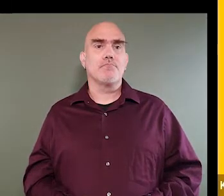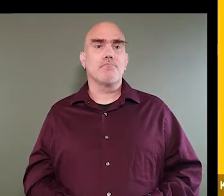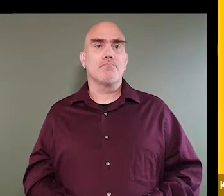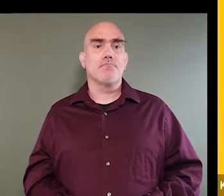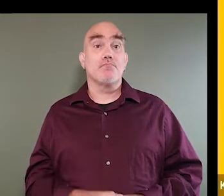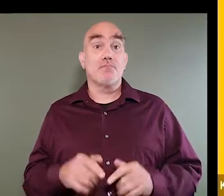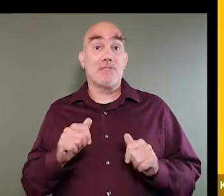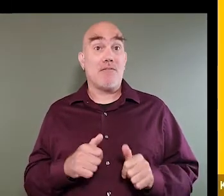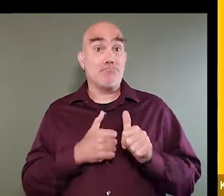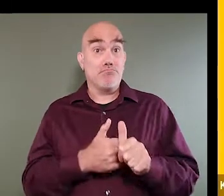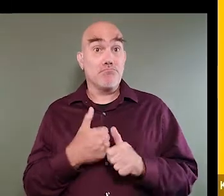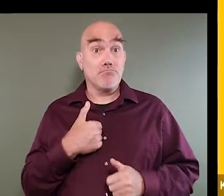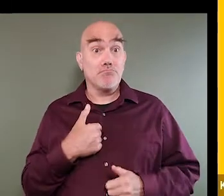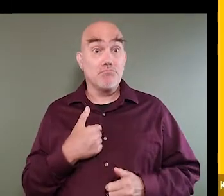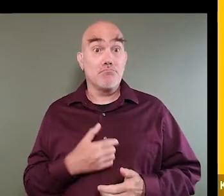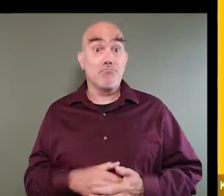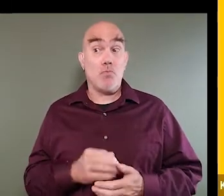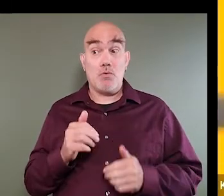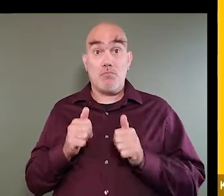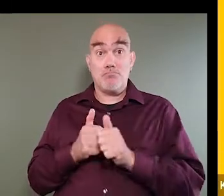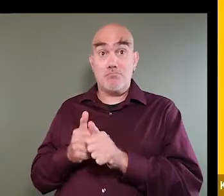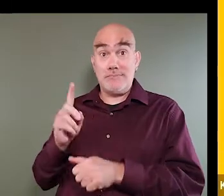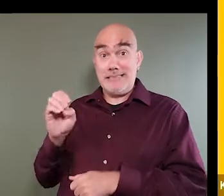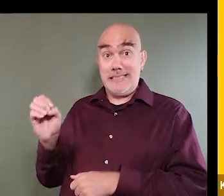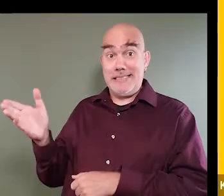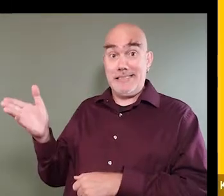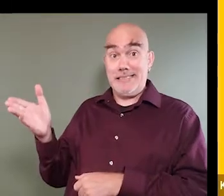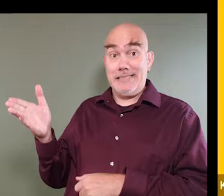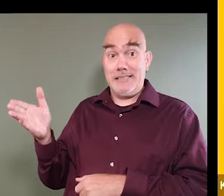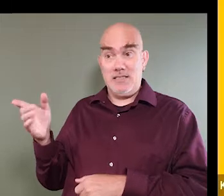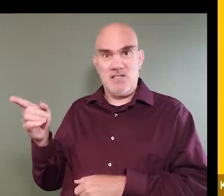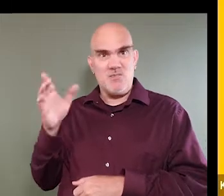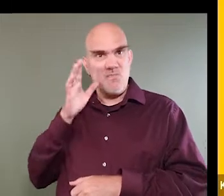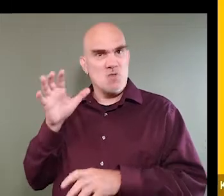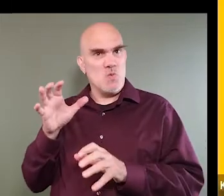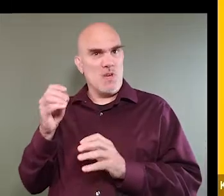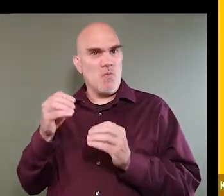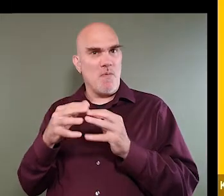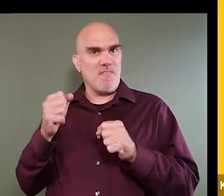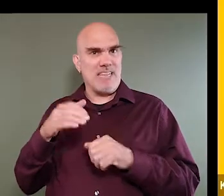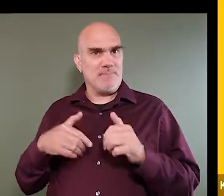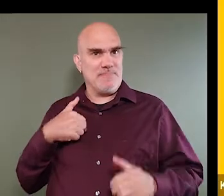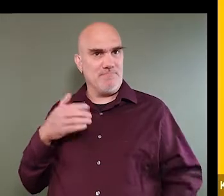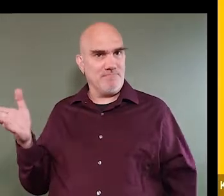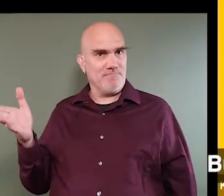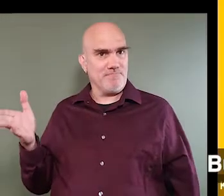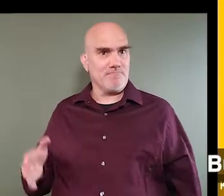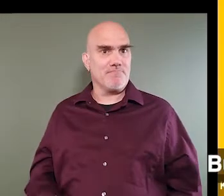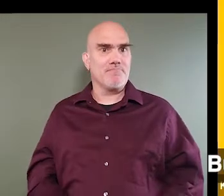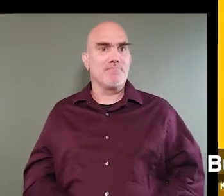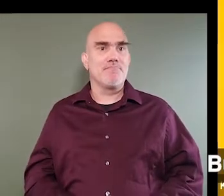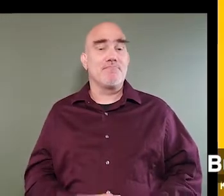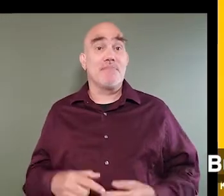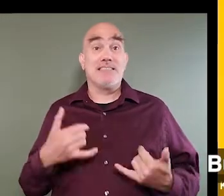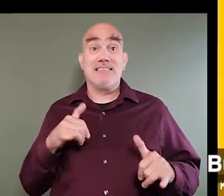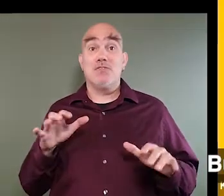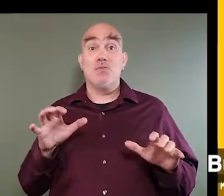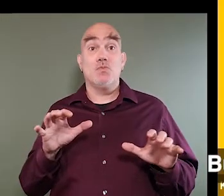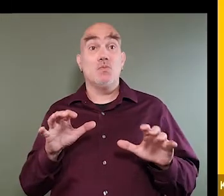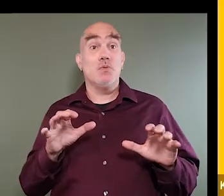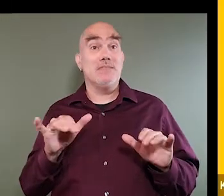You can go with me, or you can be going with D. He's going to be going a little bit faster, but we're still doing the same move here.